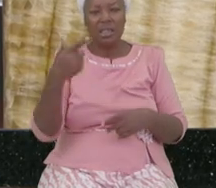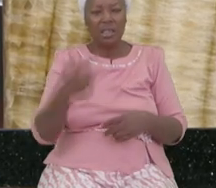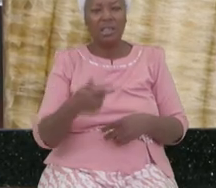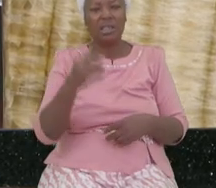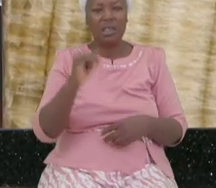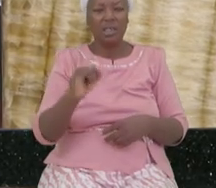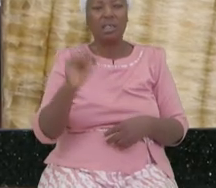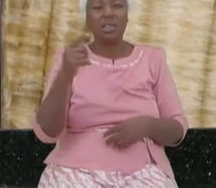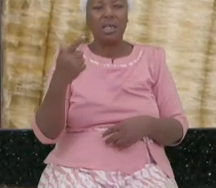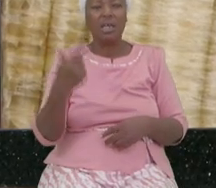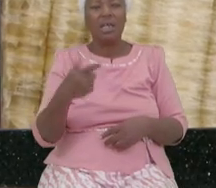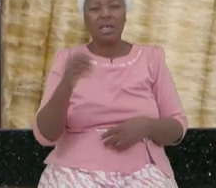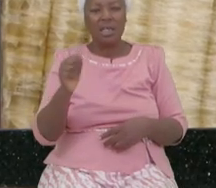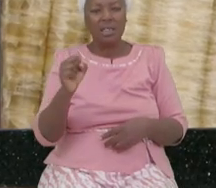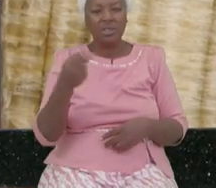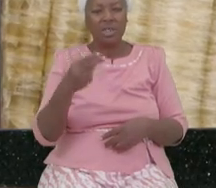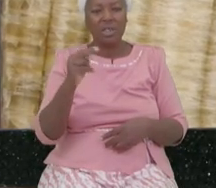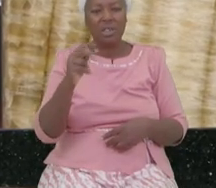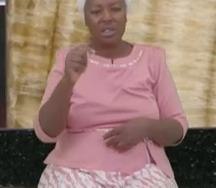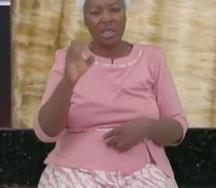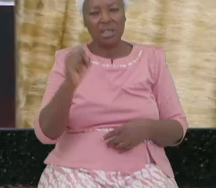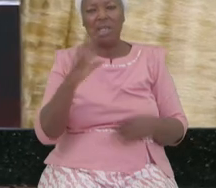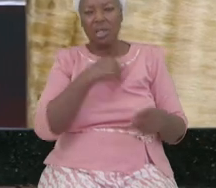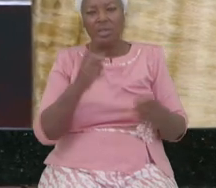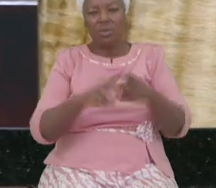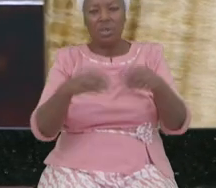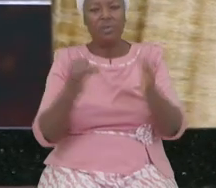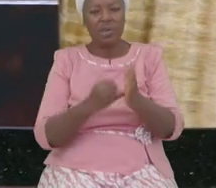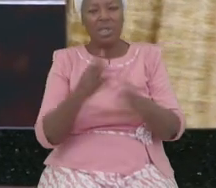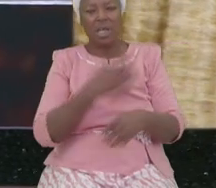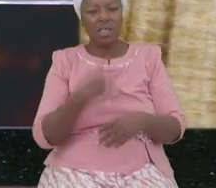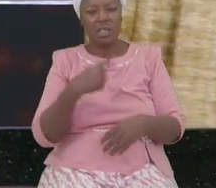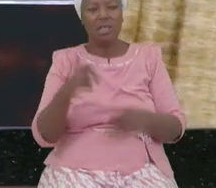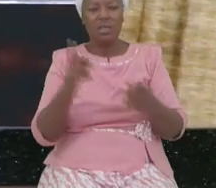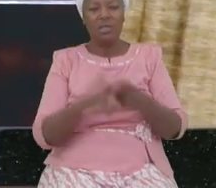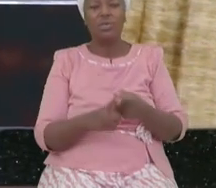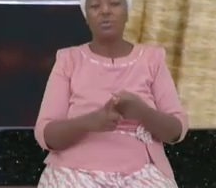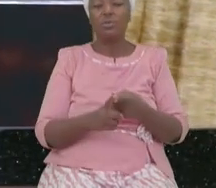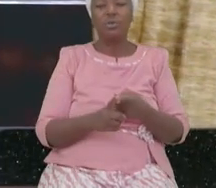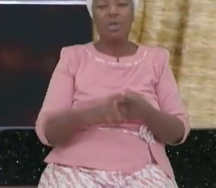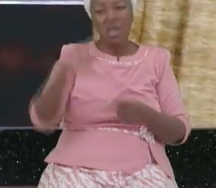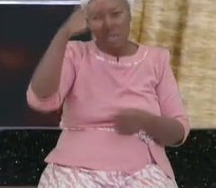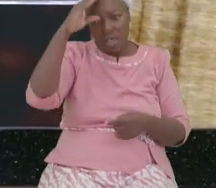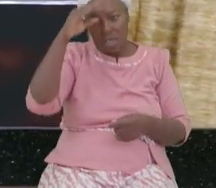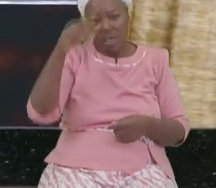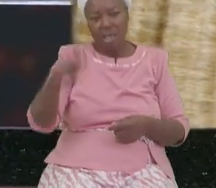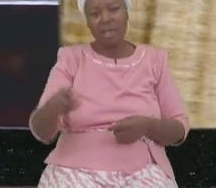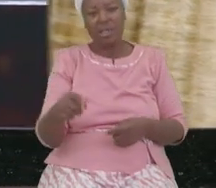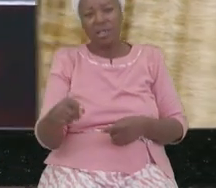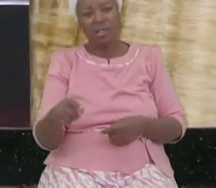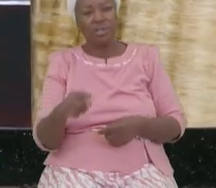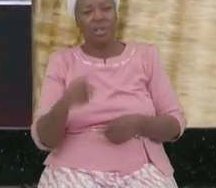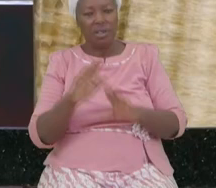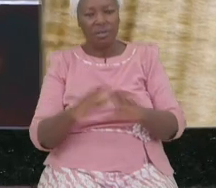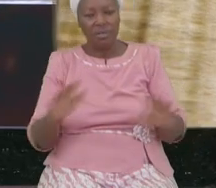performed thy words. You found him faithful in heart. And because he was faithful in the heart, you have